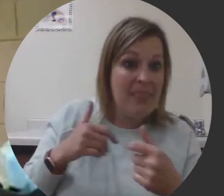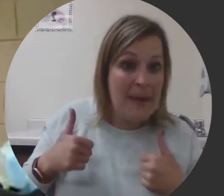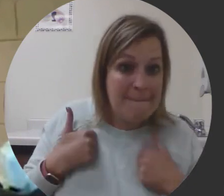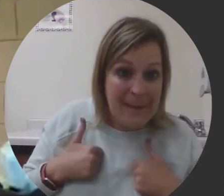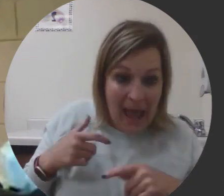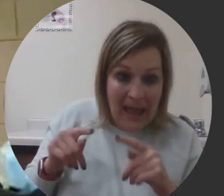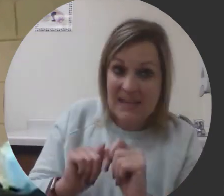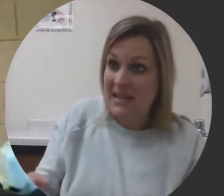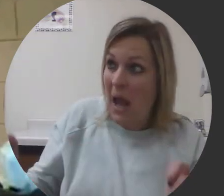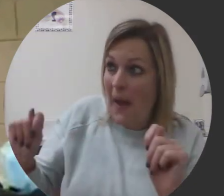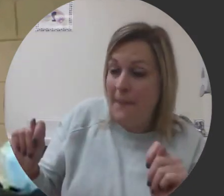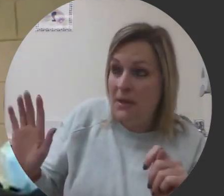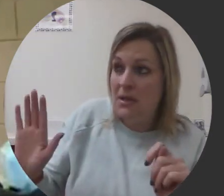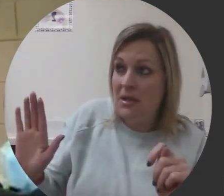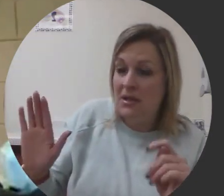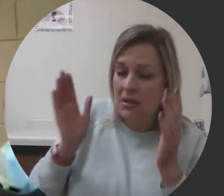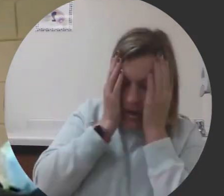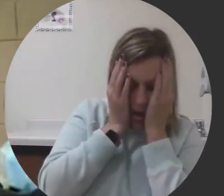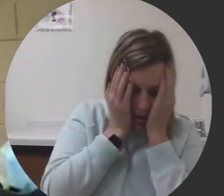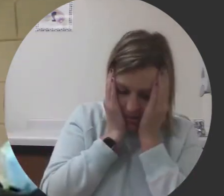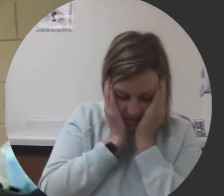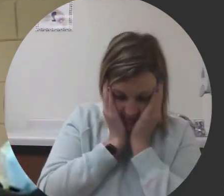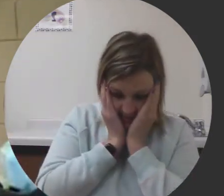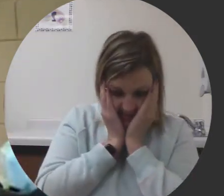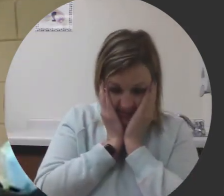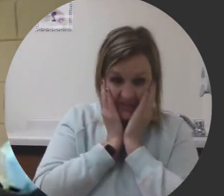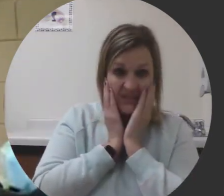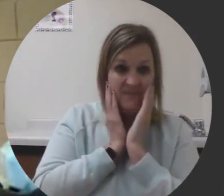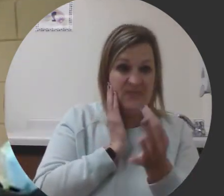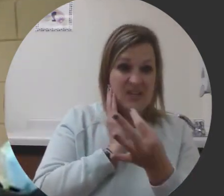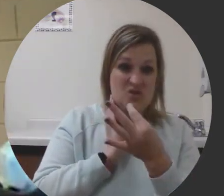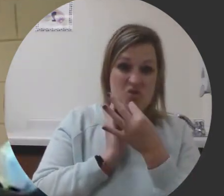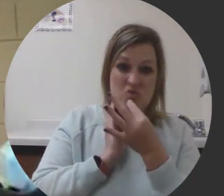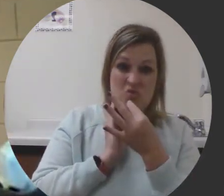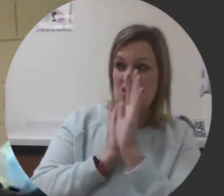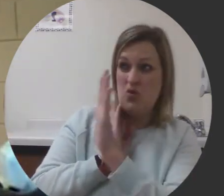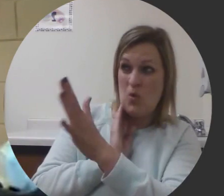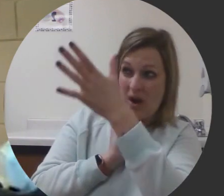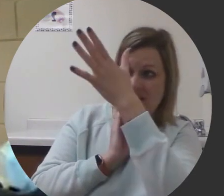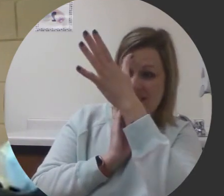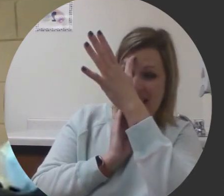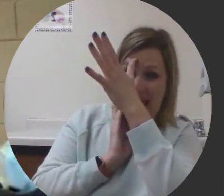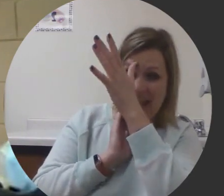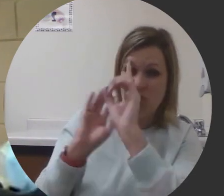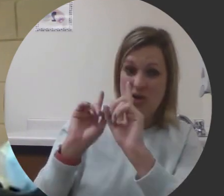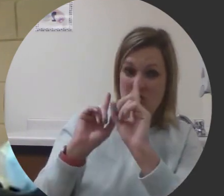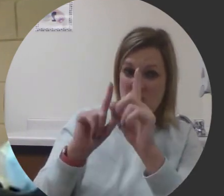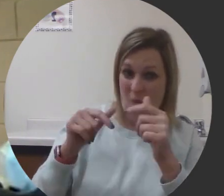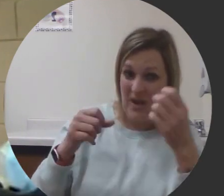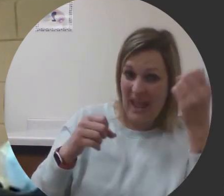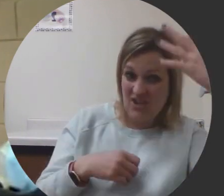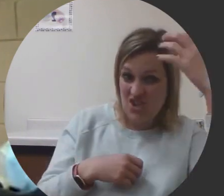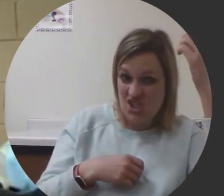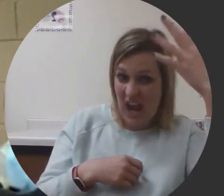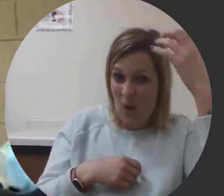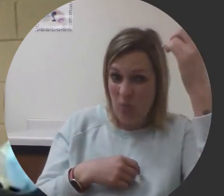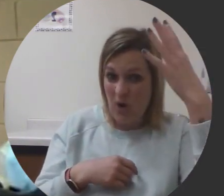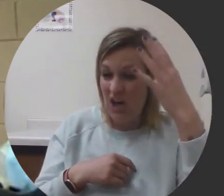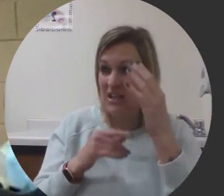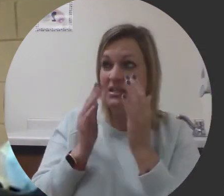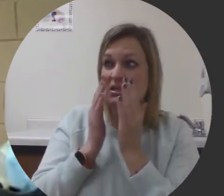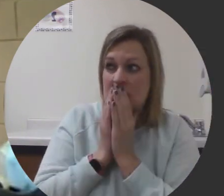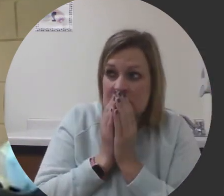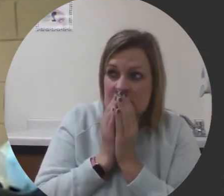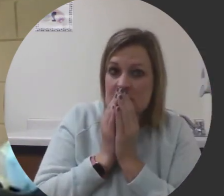there, said Angus. Well, that's more than your father will be by now. As I came down, I saw him going along the corridor with his towel